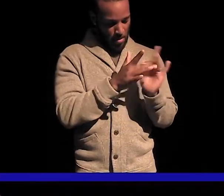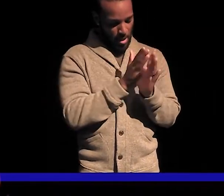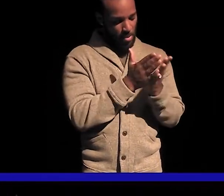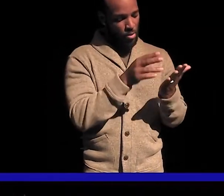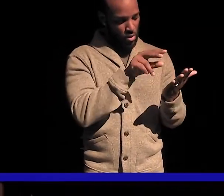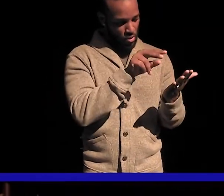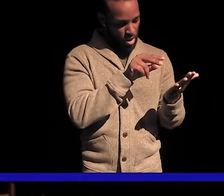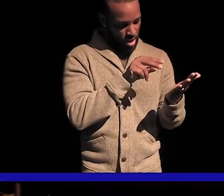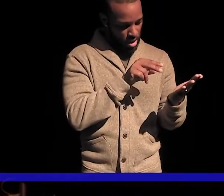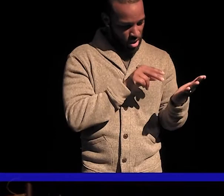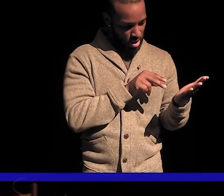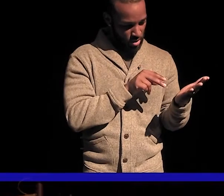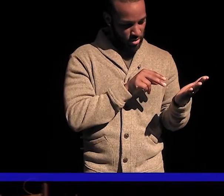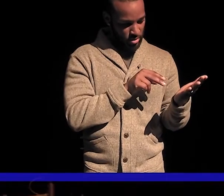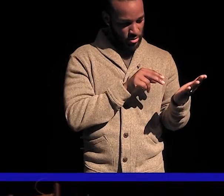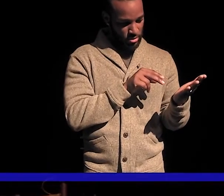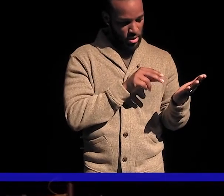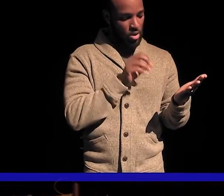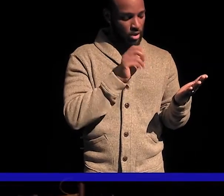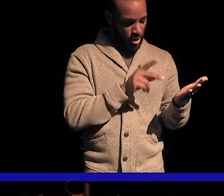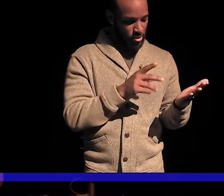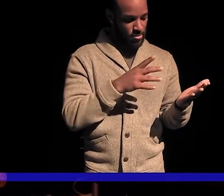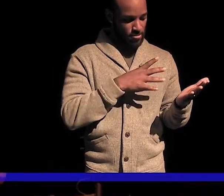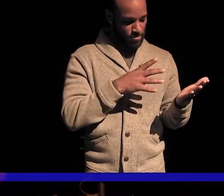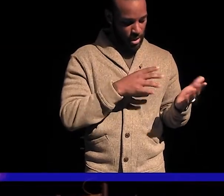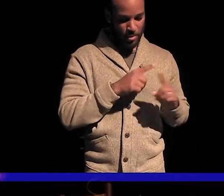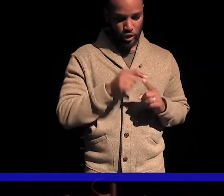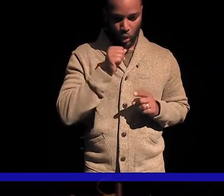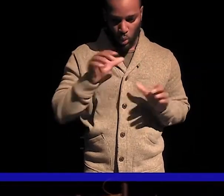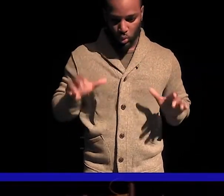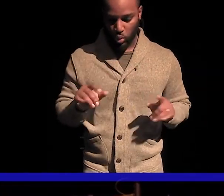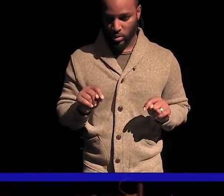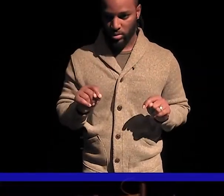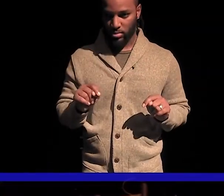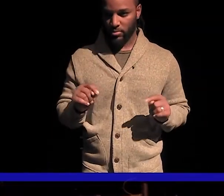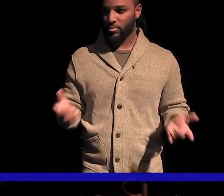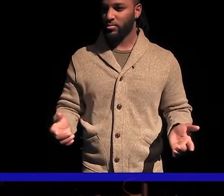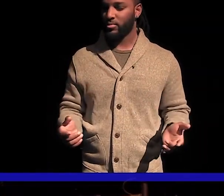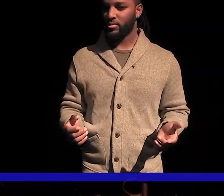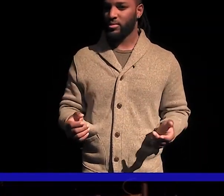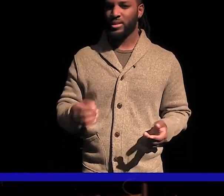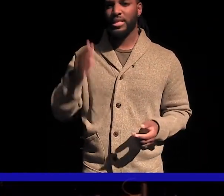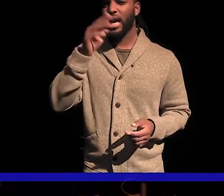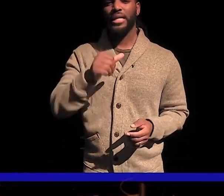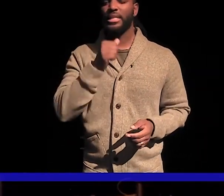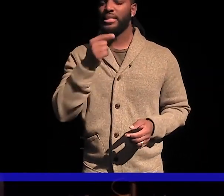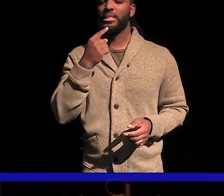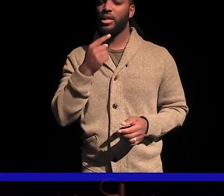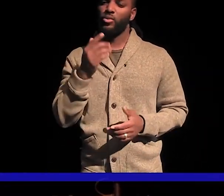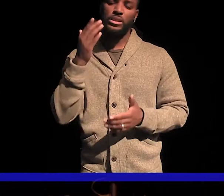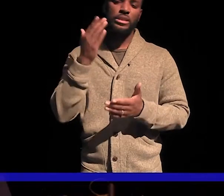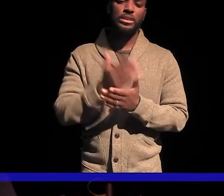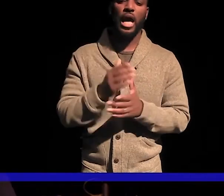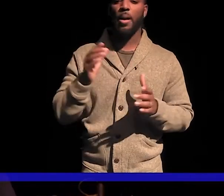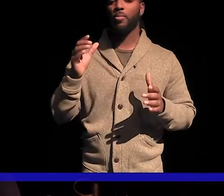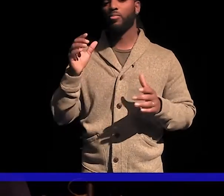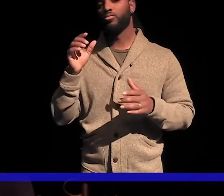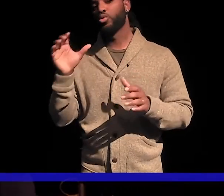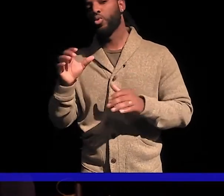check them out with the manual. The Bible does not say to despise or to do away with prophecies. What it says is